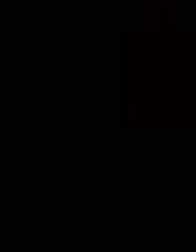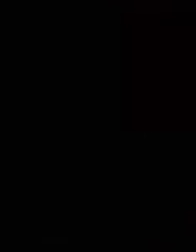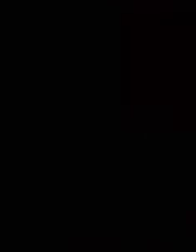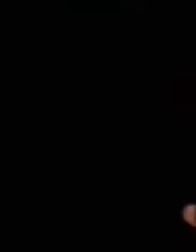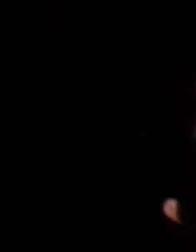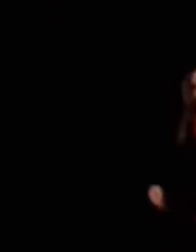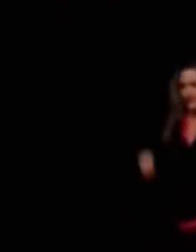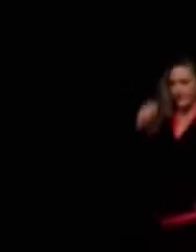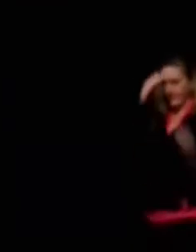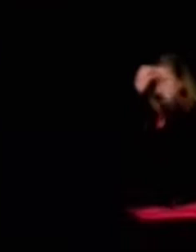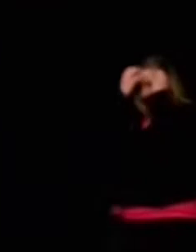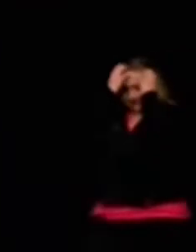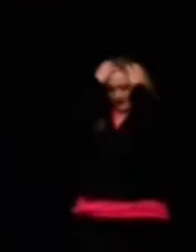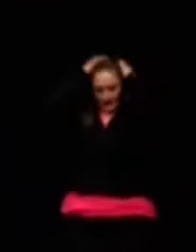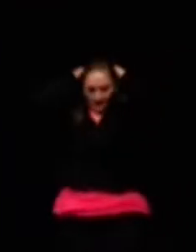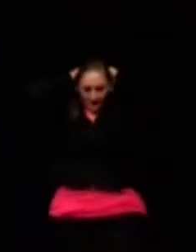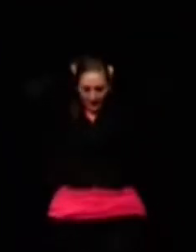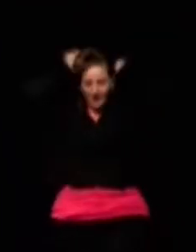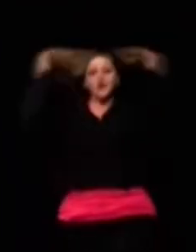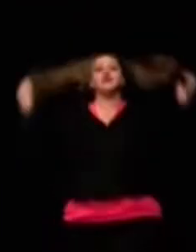Great.